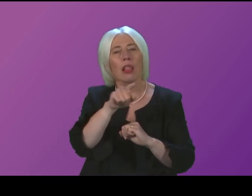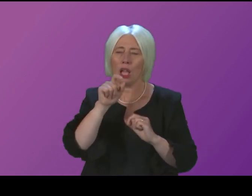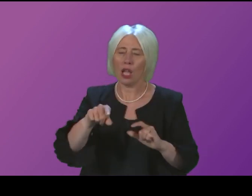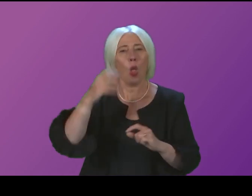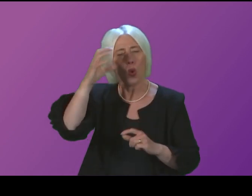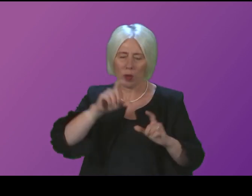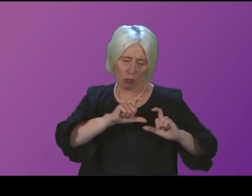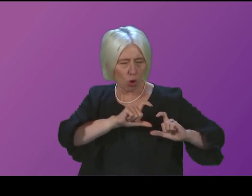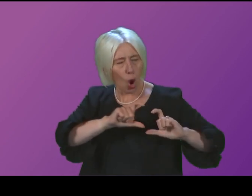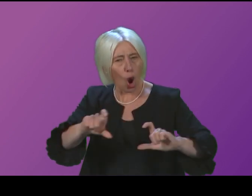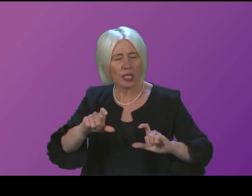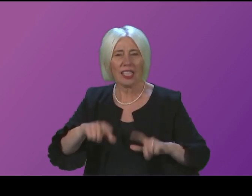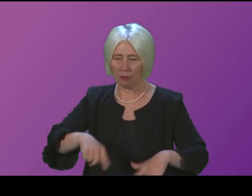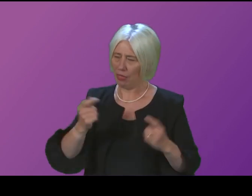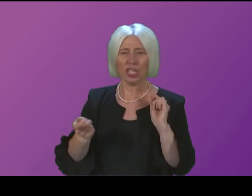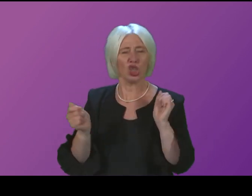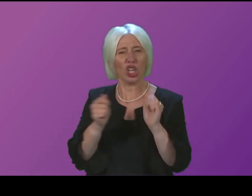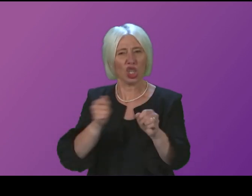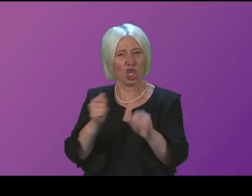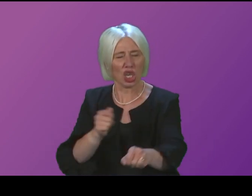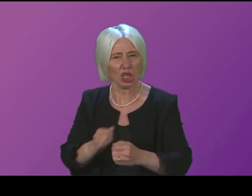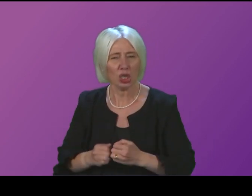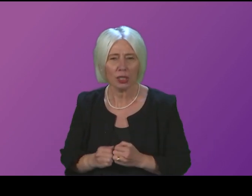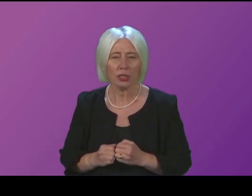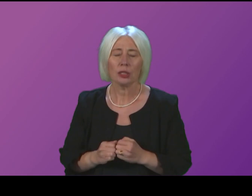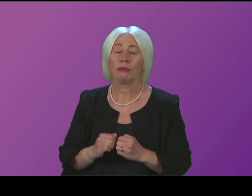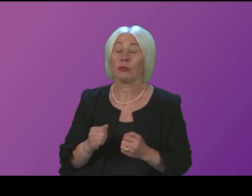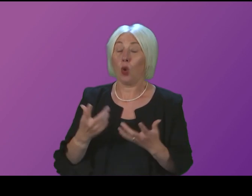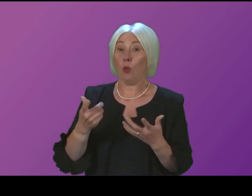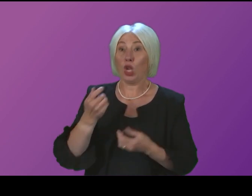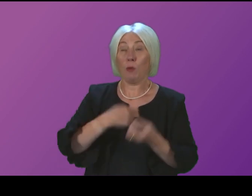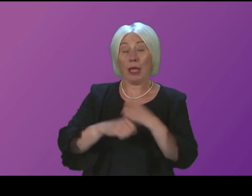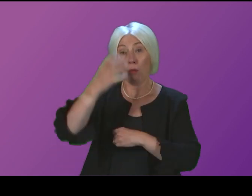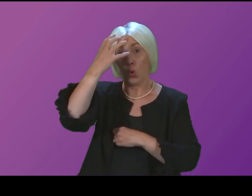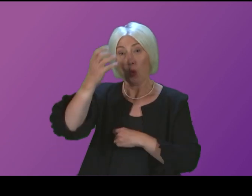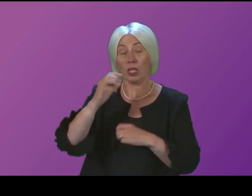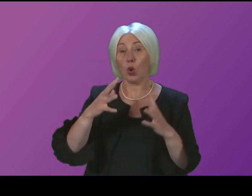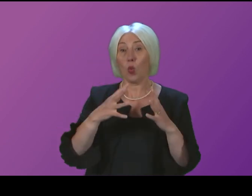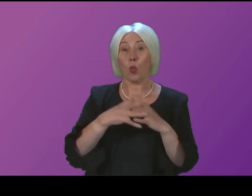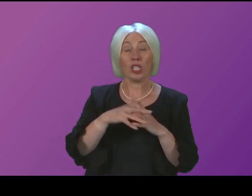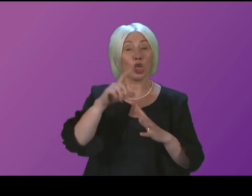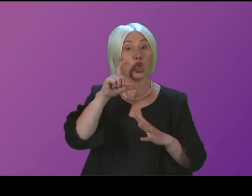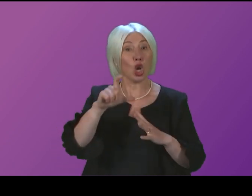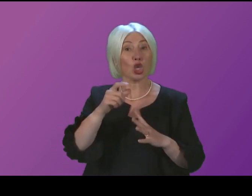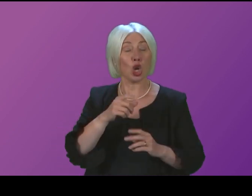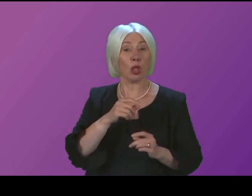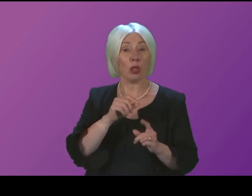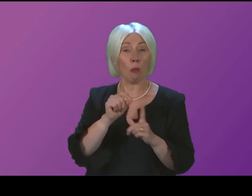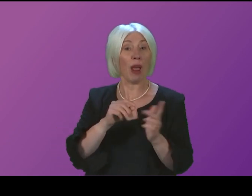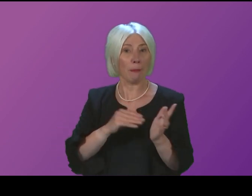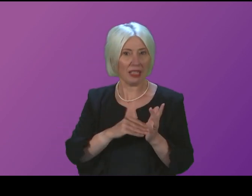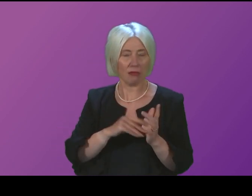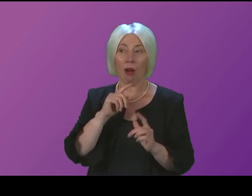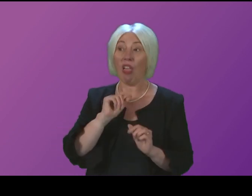changed. When Queen Elizabeth II became monarch, Winston Churchill was Prime Minister, and she was served in that role by